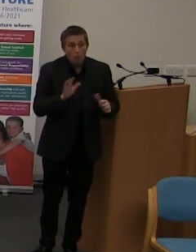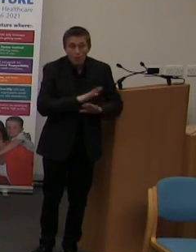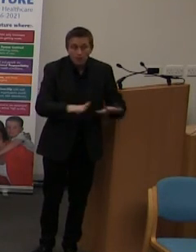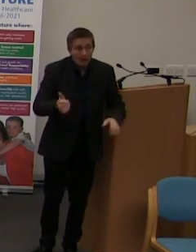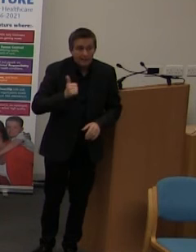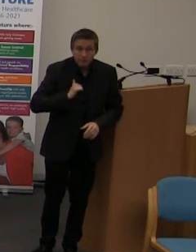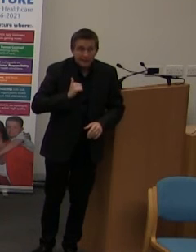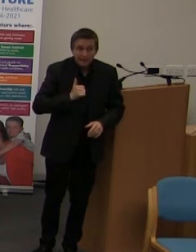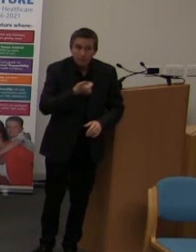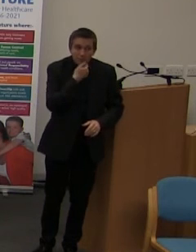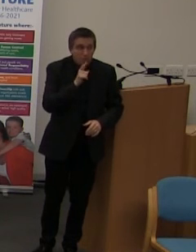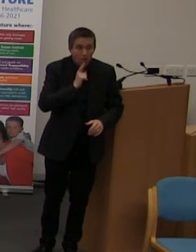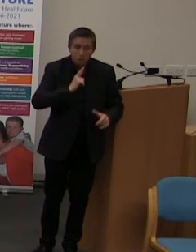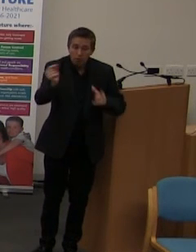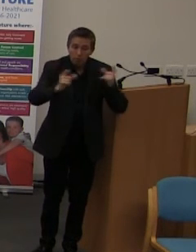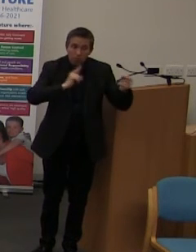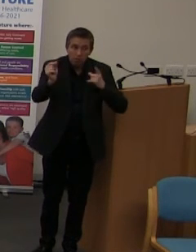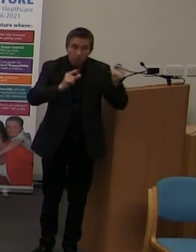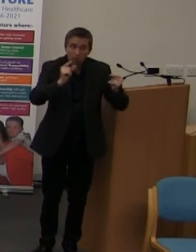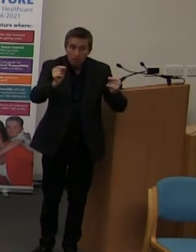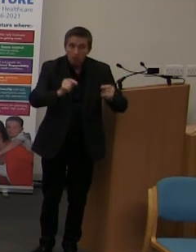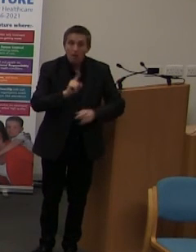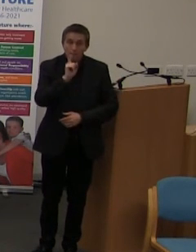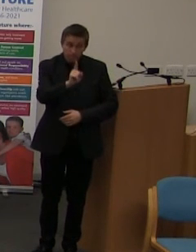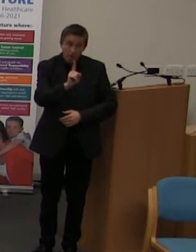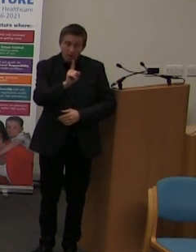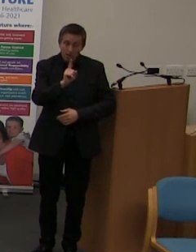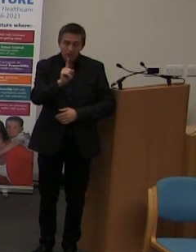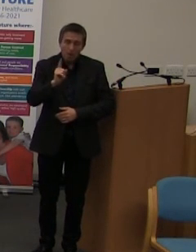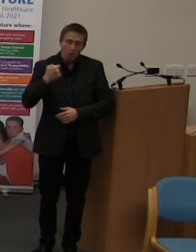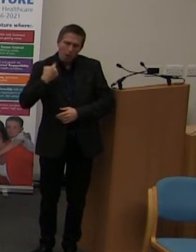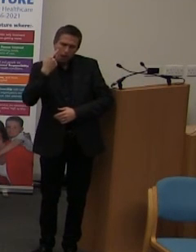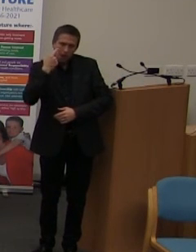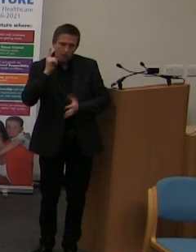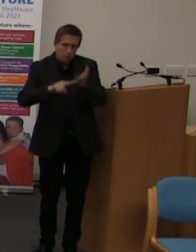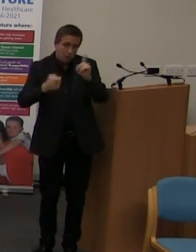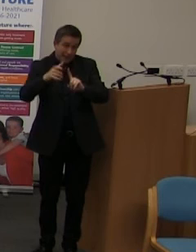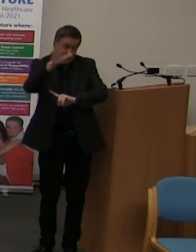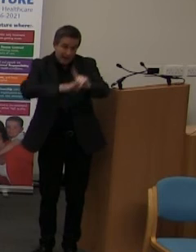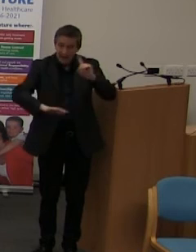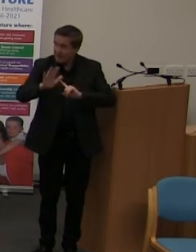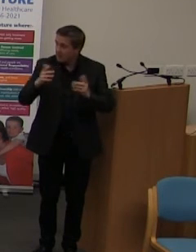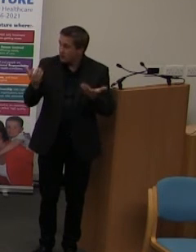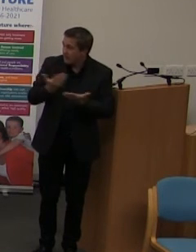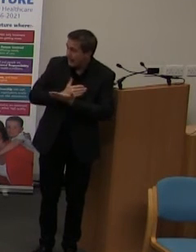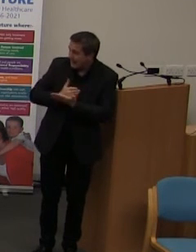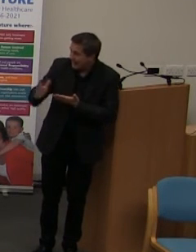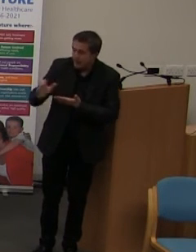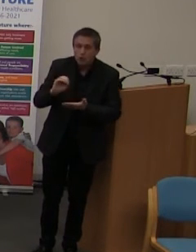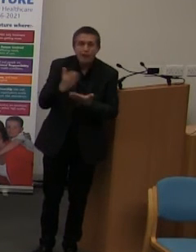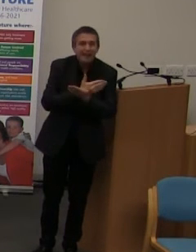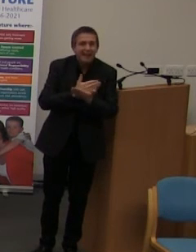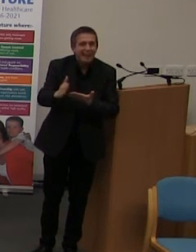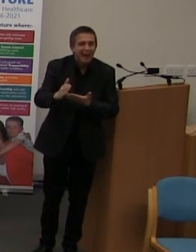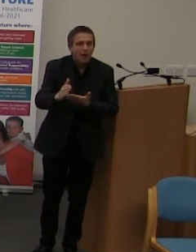significant dramas around this locally. However, we are part of that bigger picture, and I think it's yet to emerge what some of the implications of